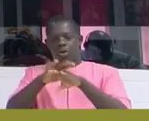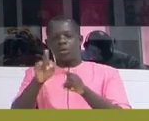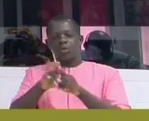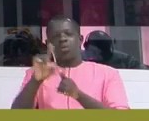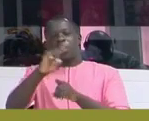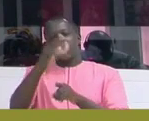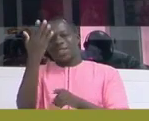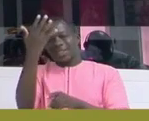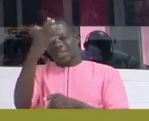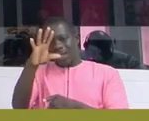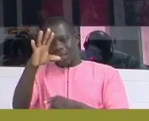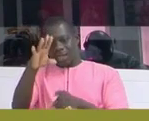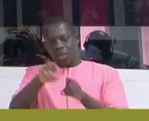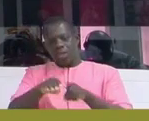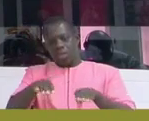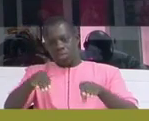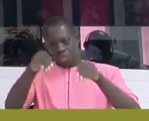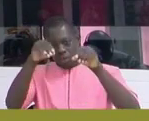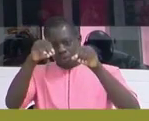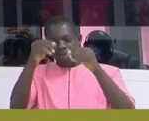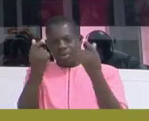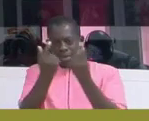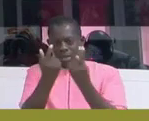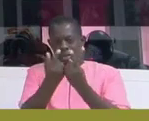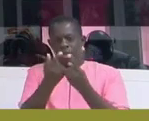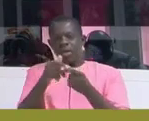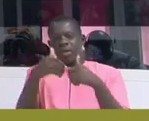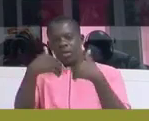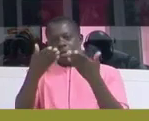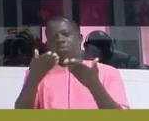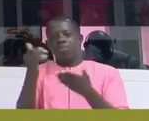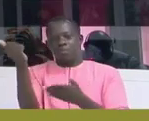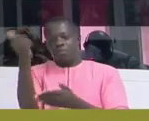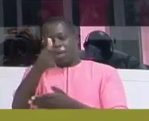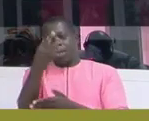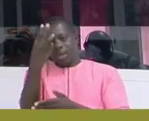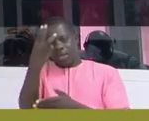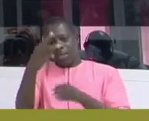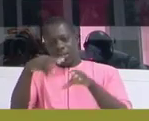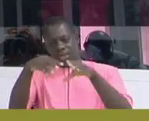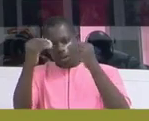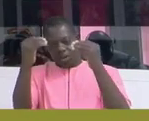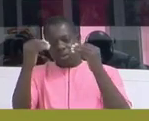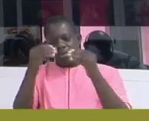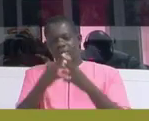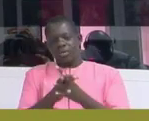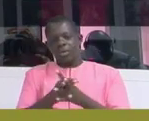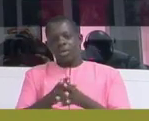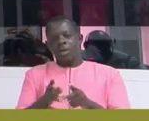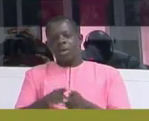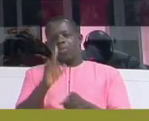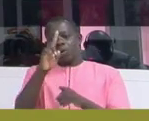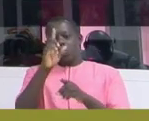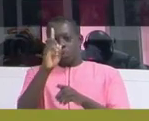Because when we load 10 trips,000, I'll go and pay